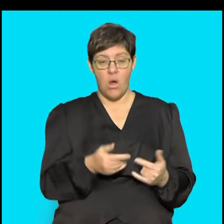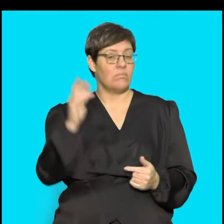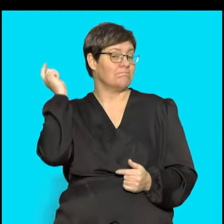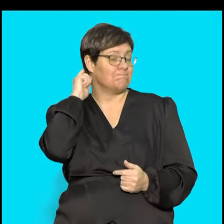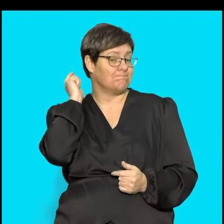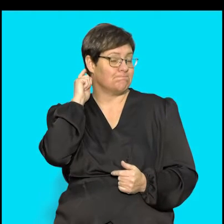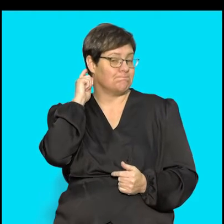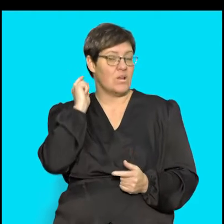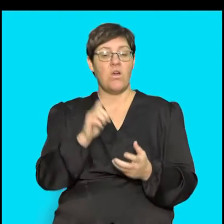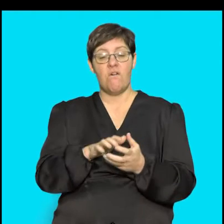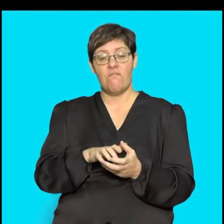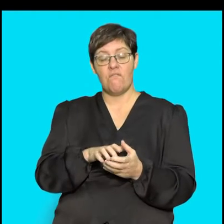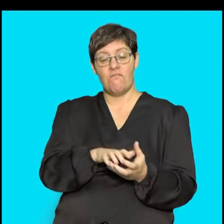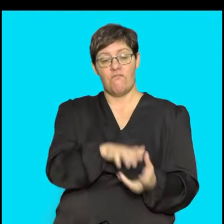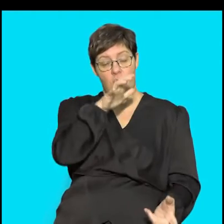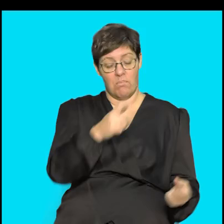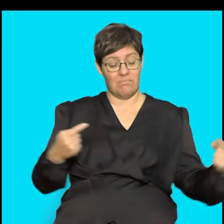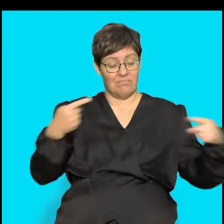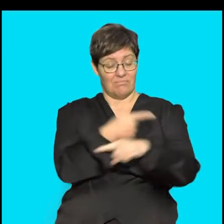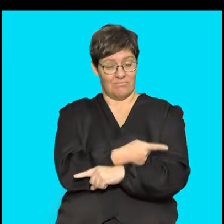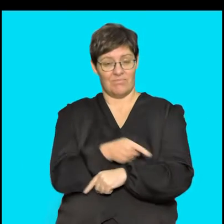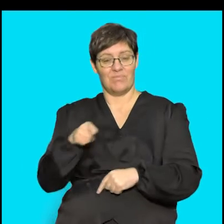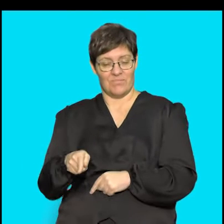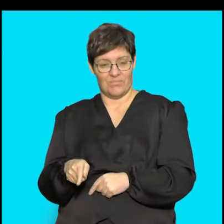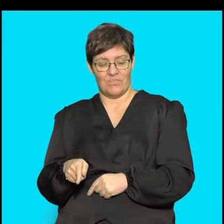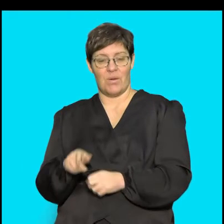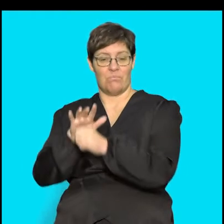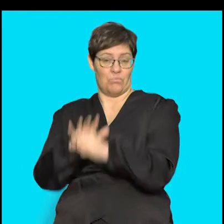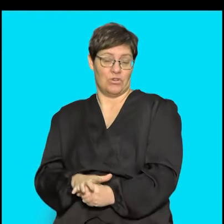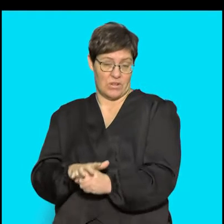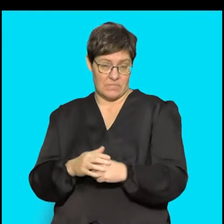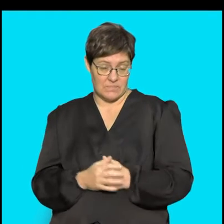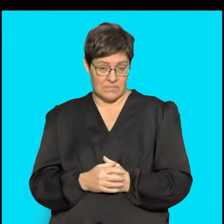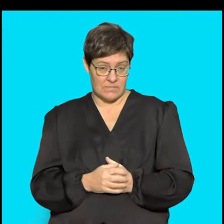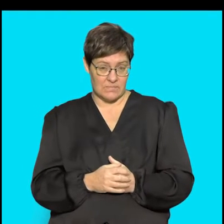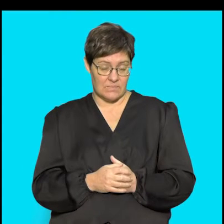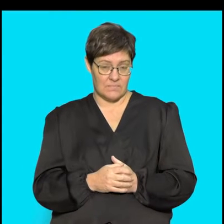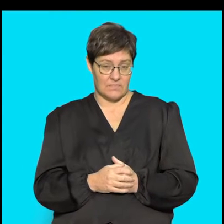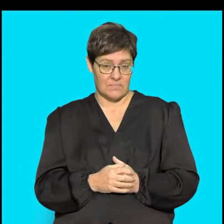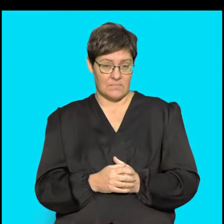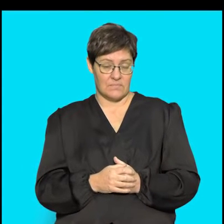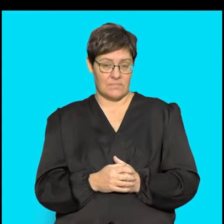now have in mind that the volume is inversely proportional to the pressure.